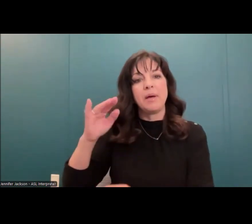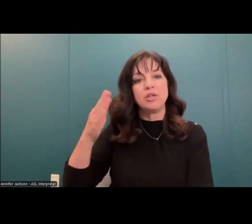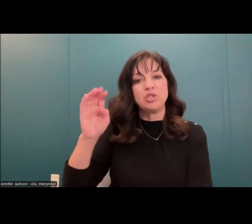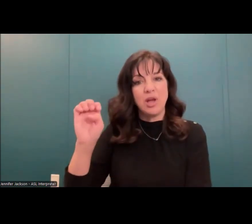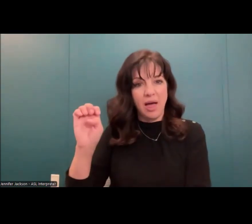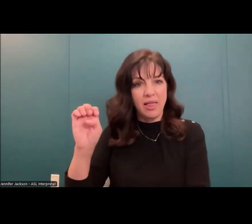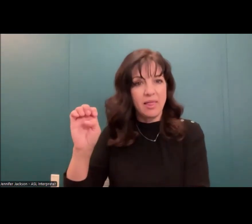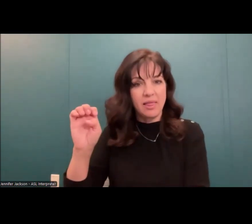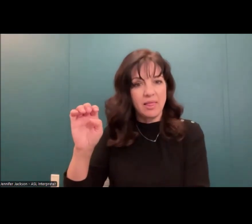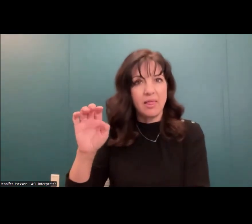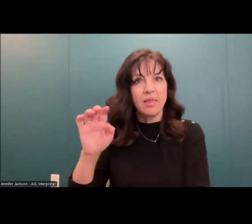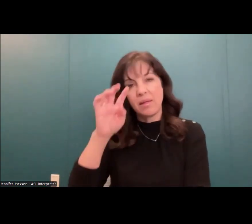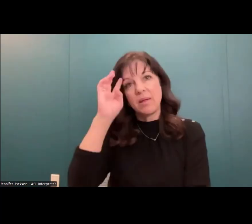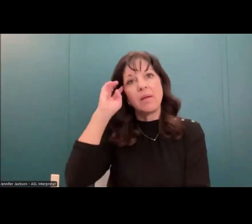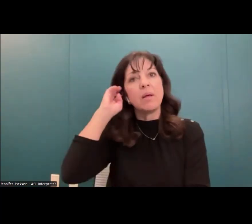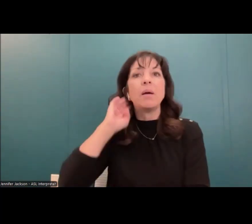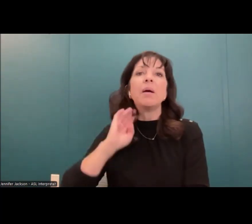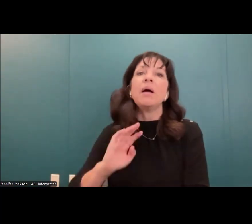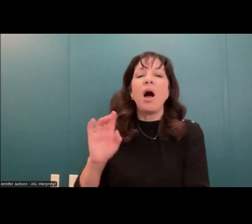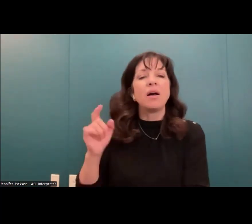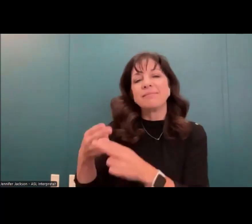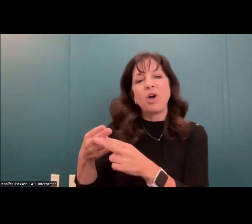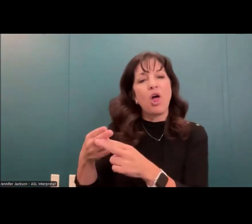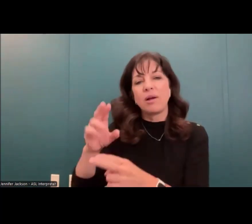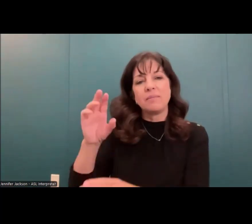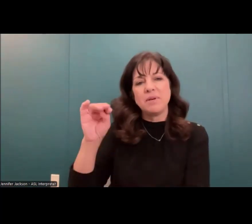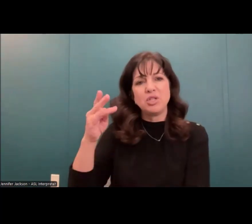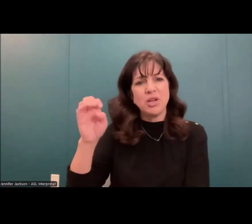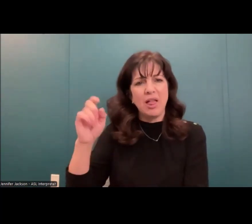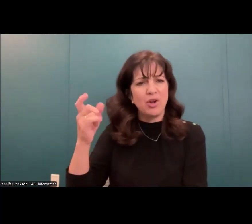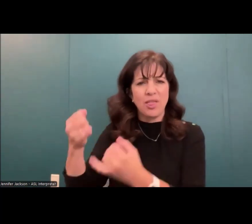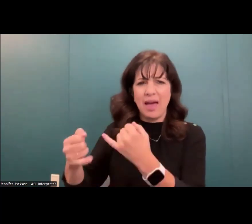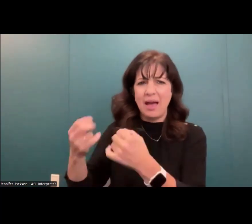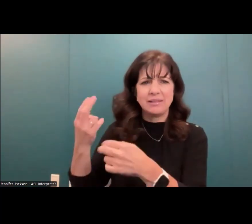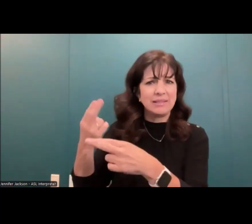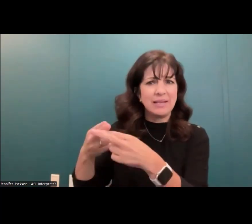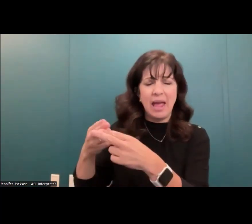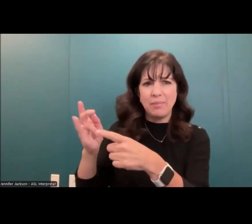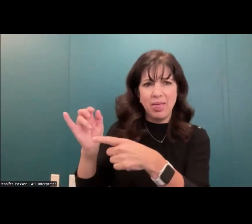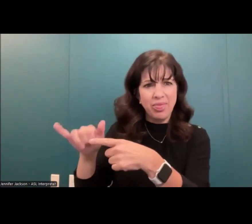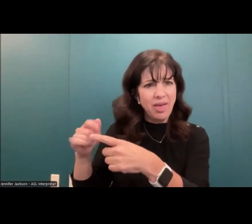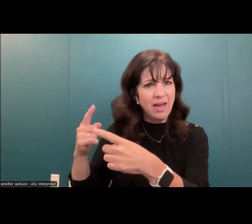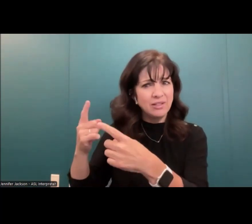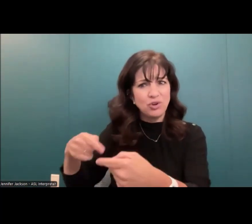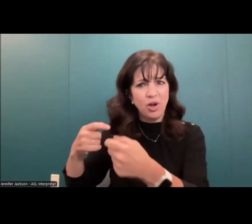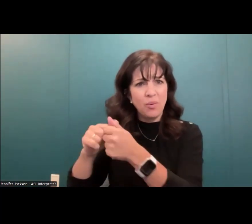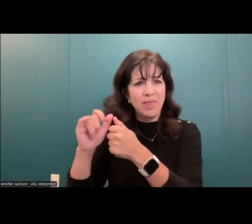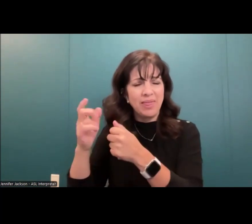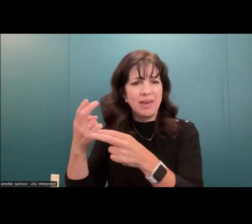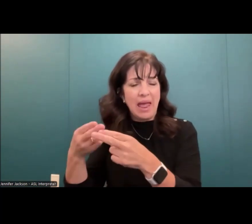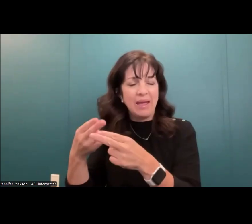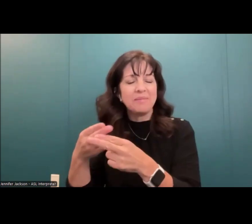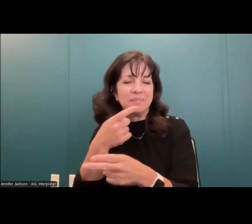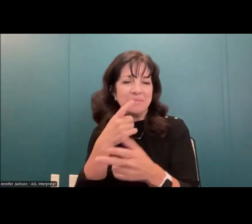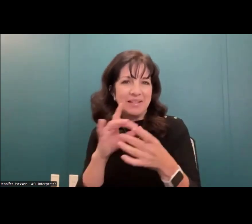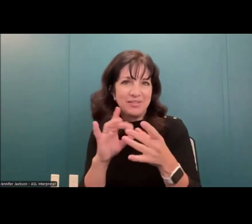Villalobos. Yeah, so Michelle. I'll just call her Michelle because, I struggle with names.